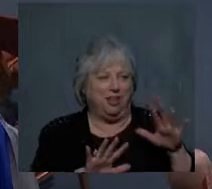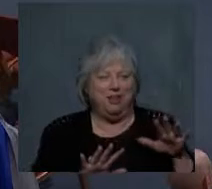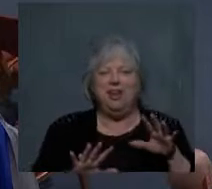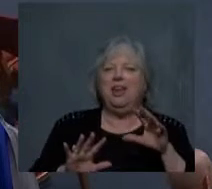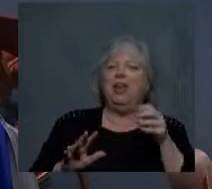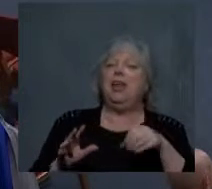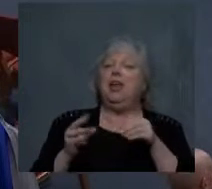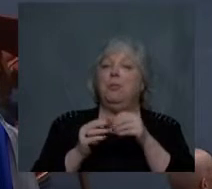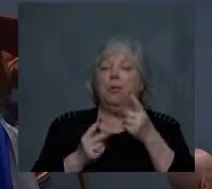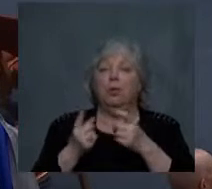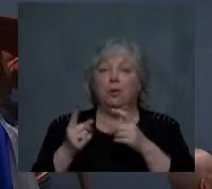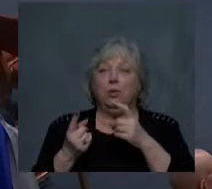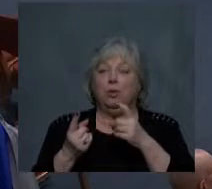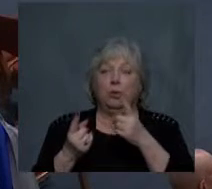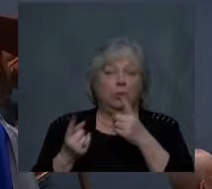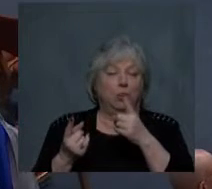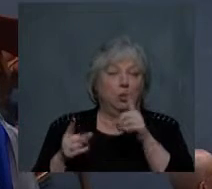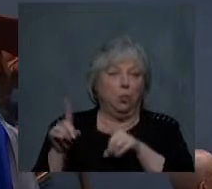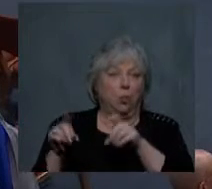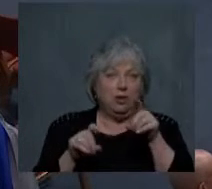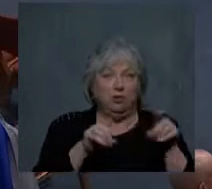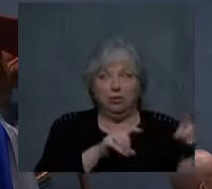Any other questions?